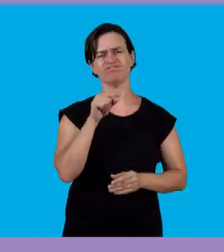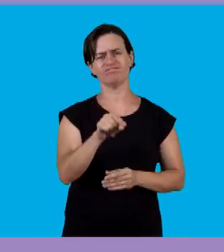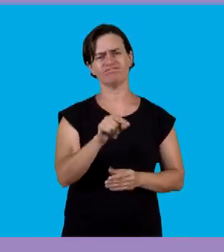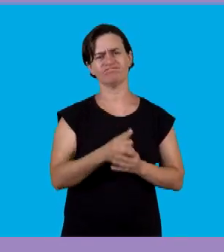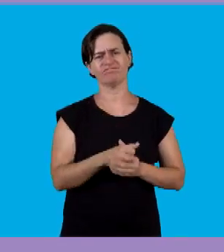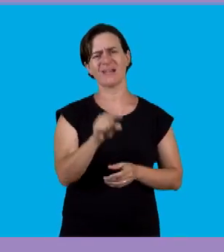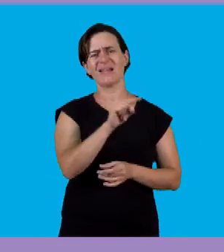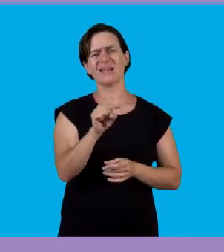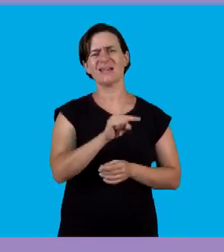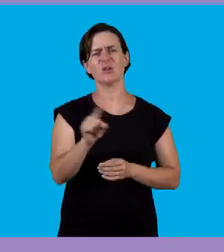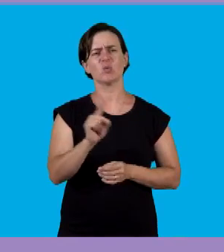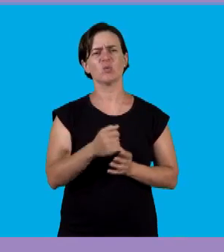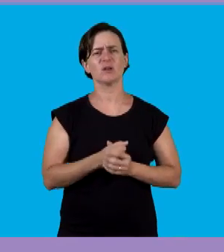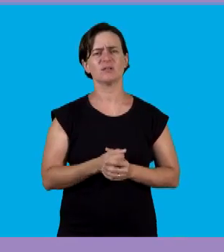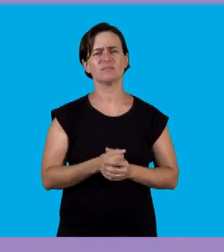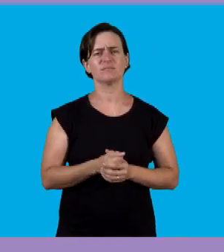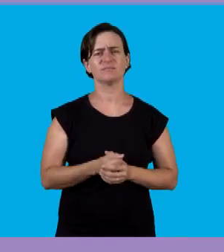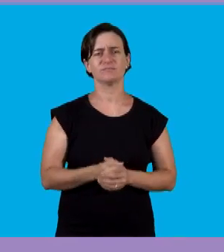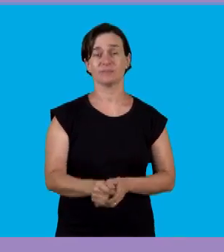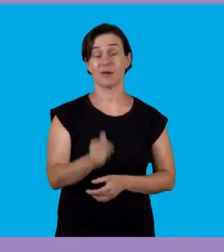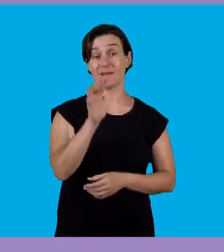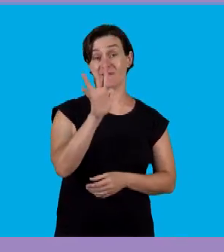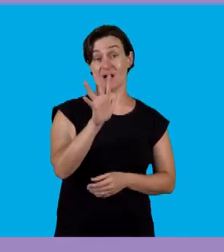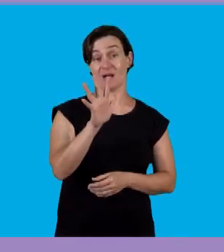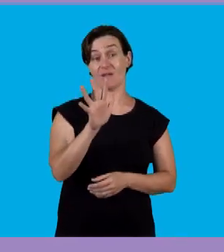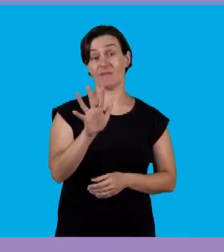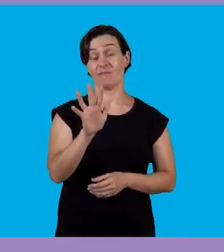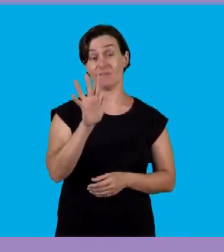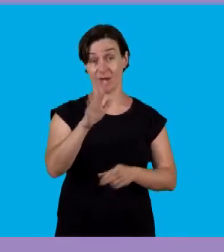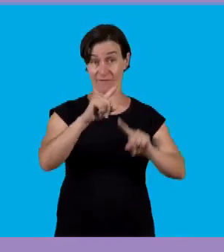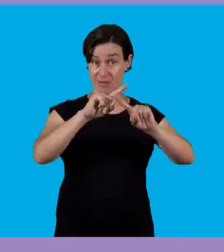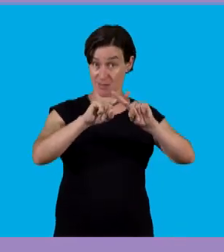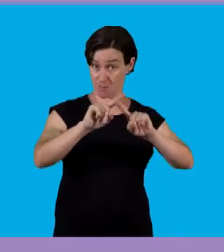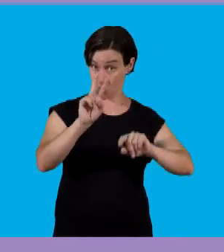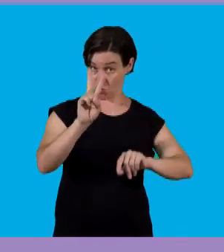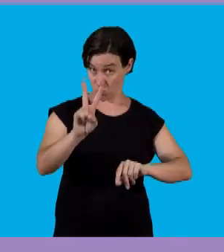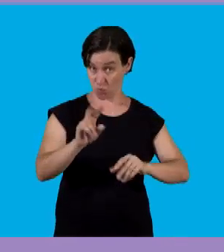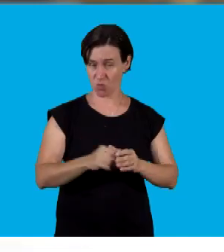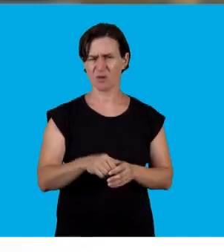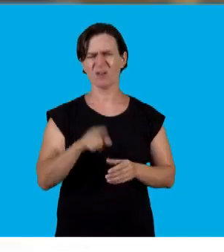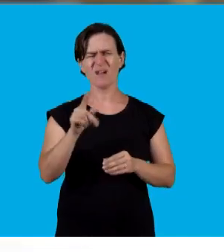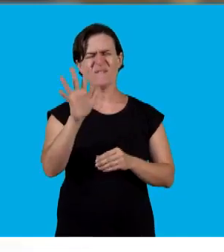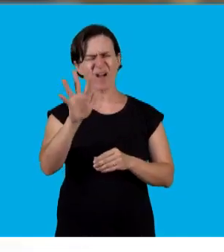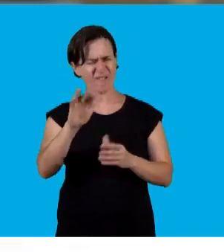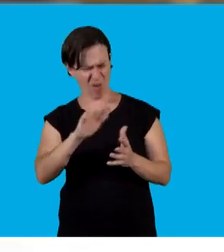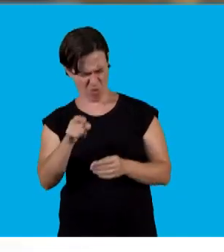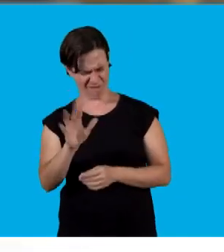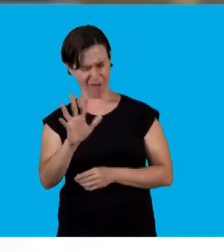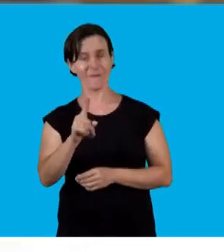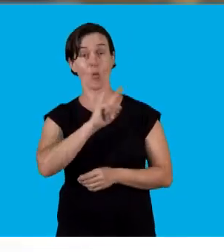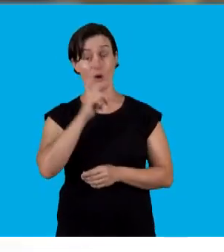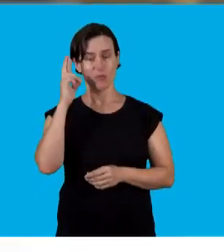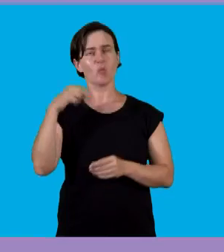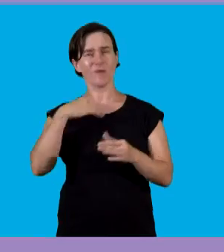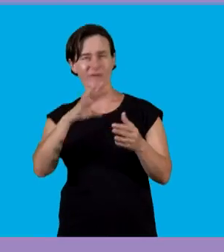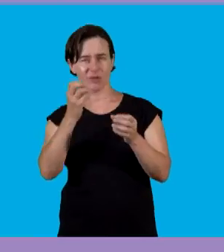we know that the input value is going to be multiplied by 5. 5, remember, comes from that constant difference.